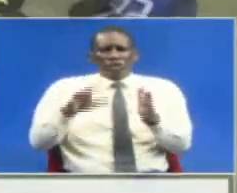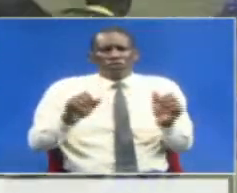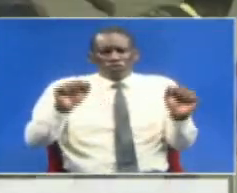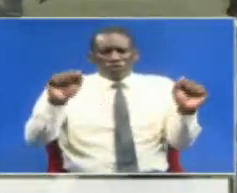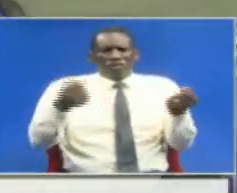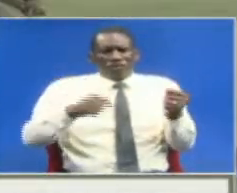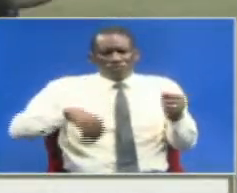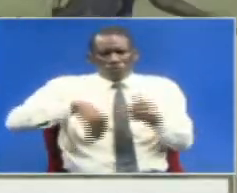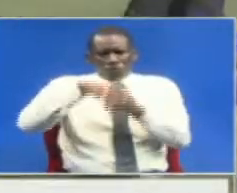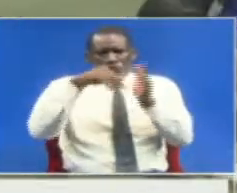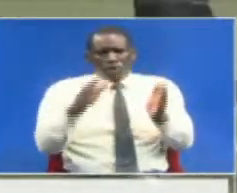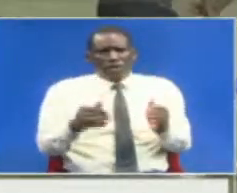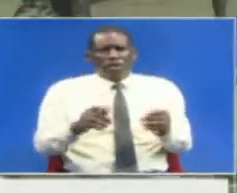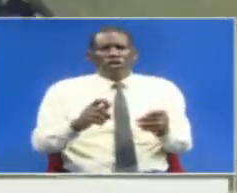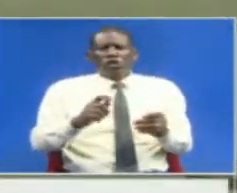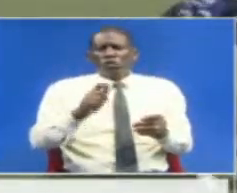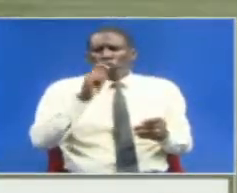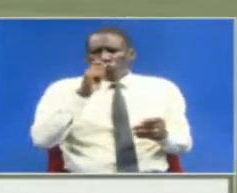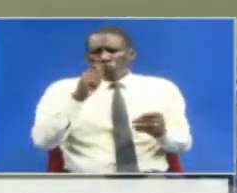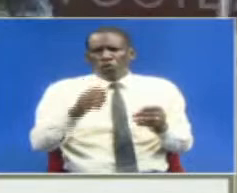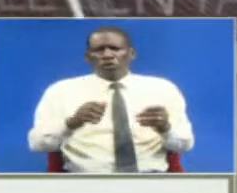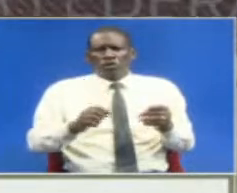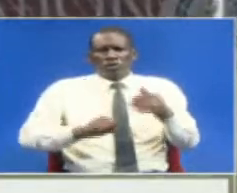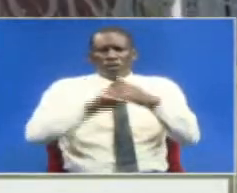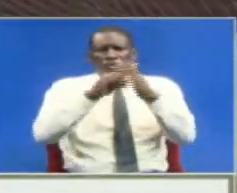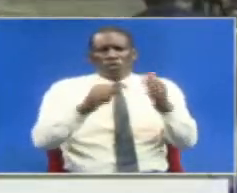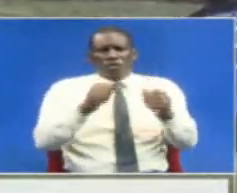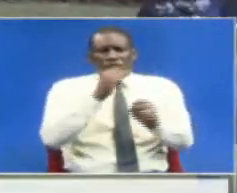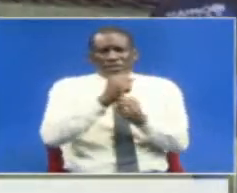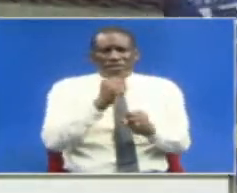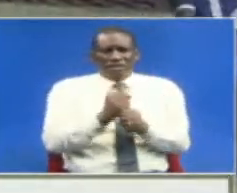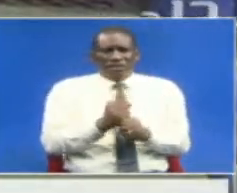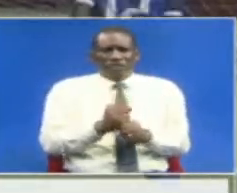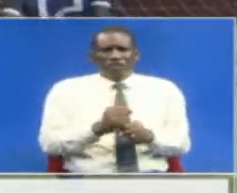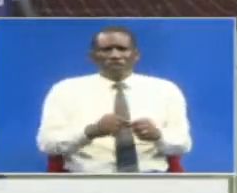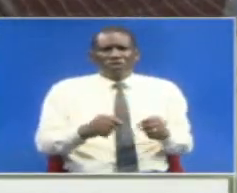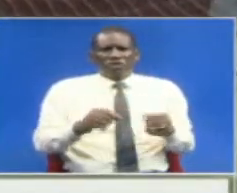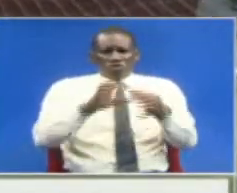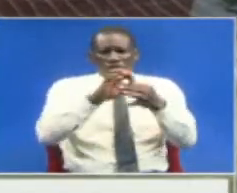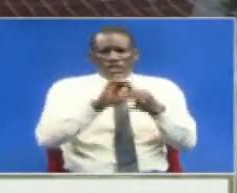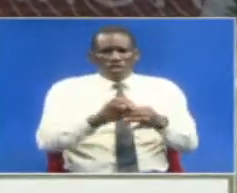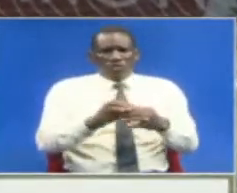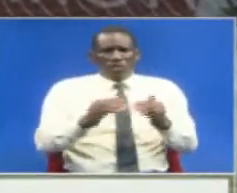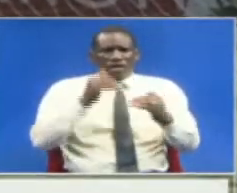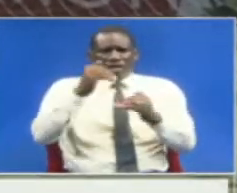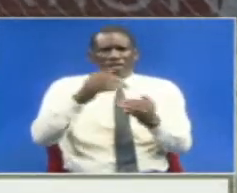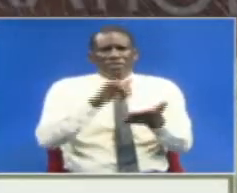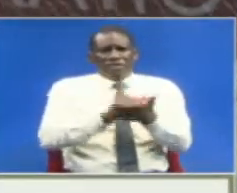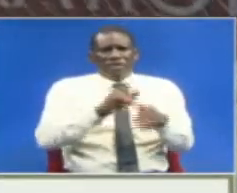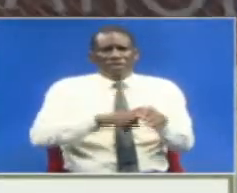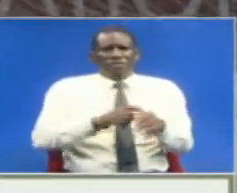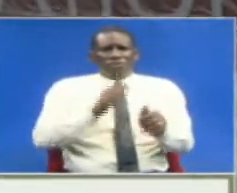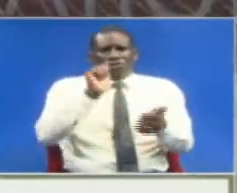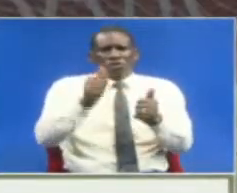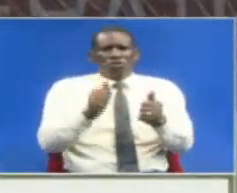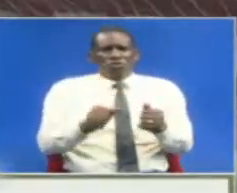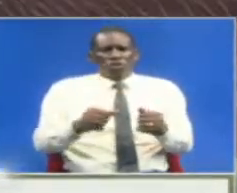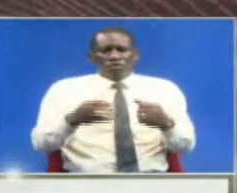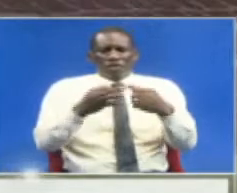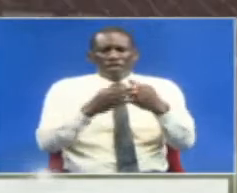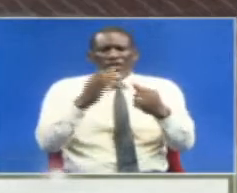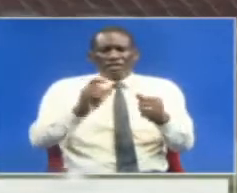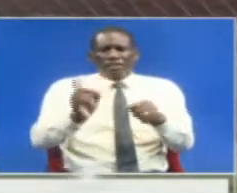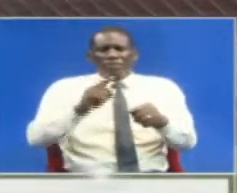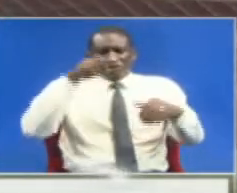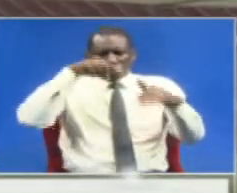players, match officials, fans and support staff. United were ahead at the time. The match was abandoned thanks to an 80th minute goal